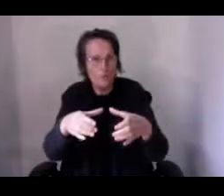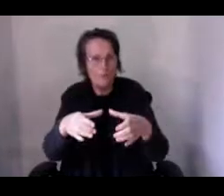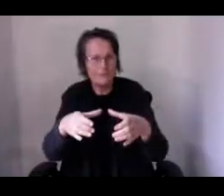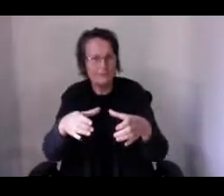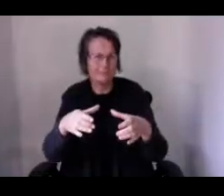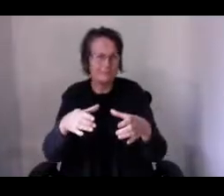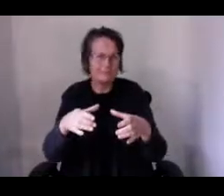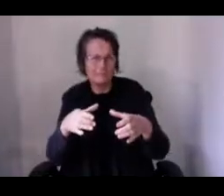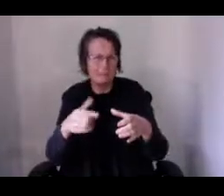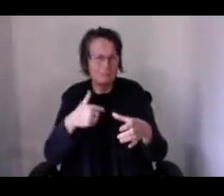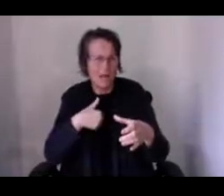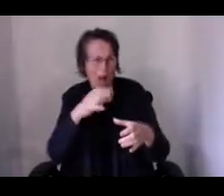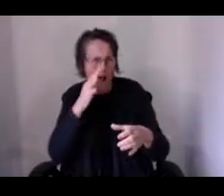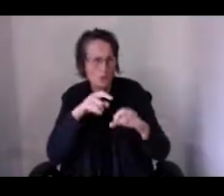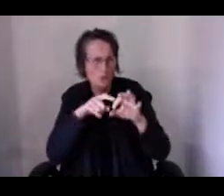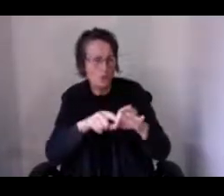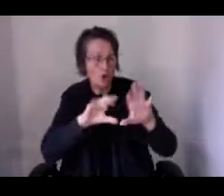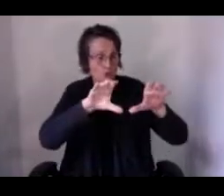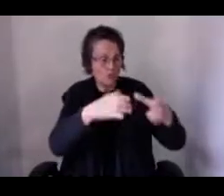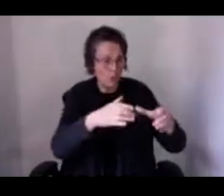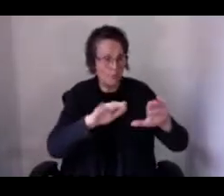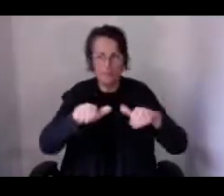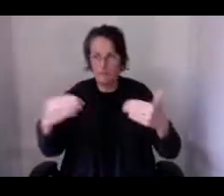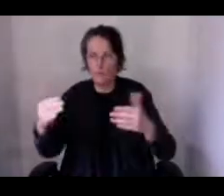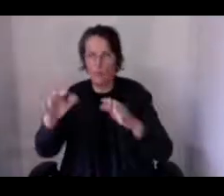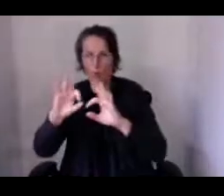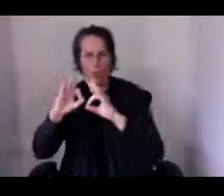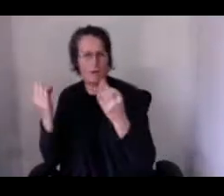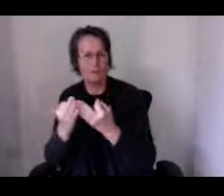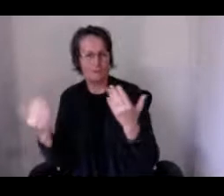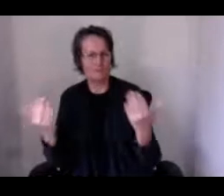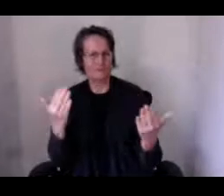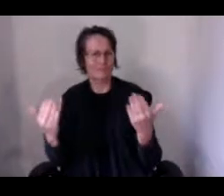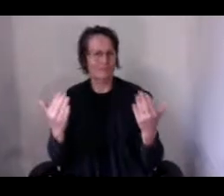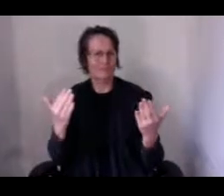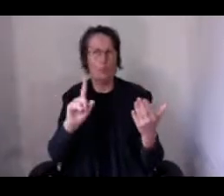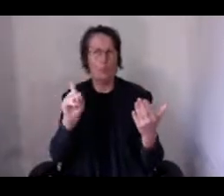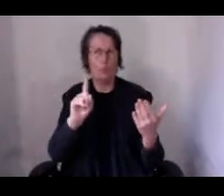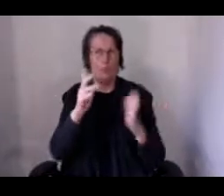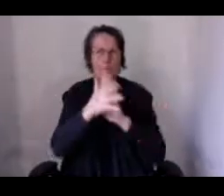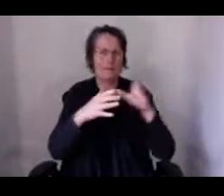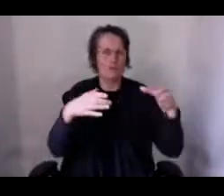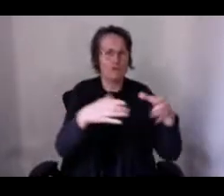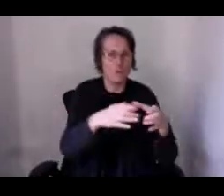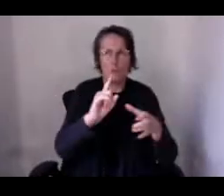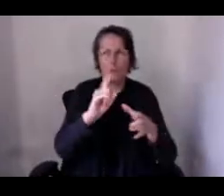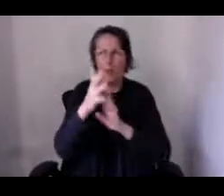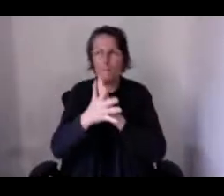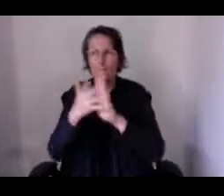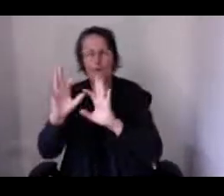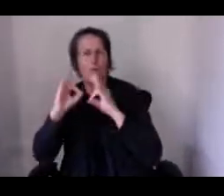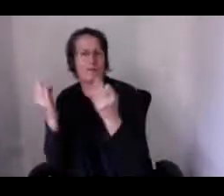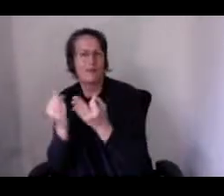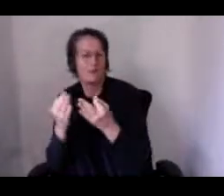and organisations? Do you have a definition of what a group is, for